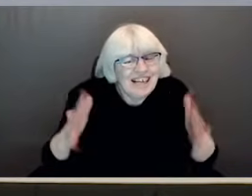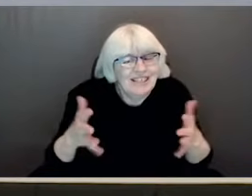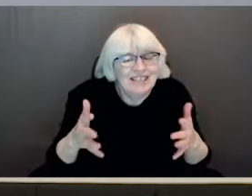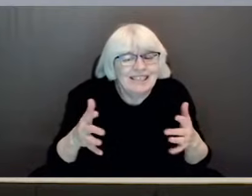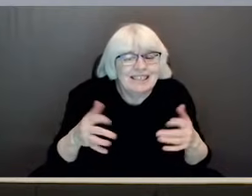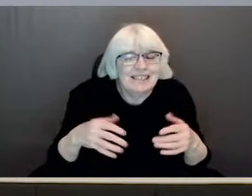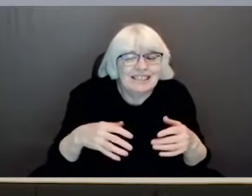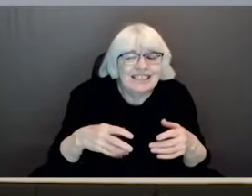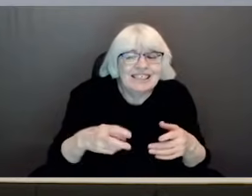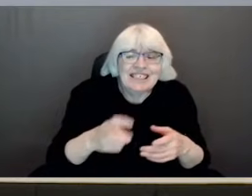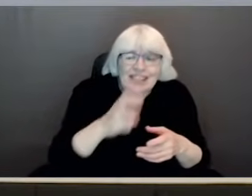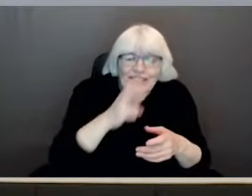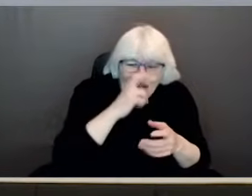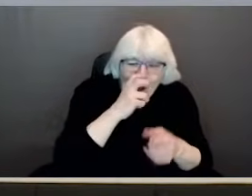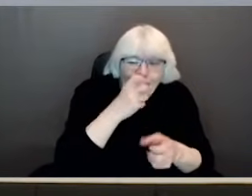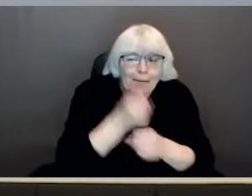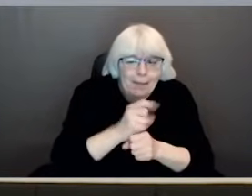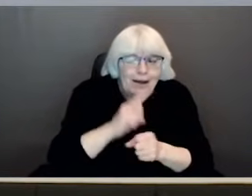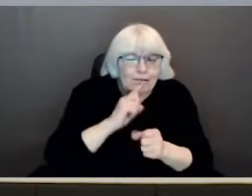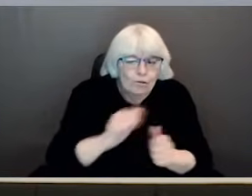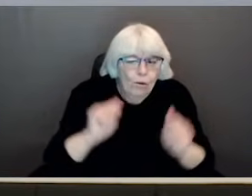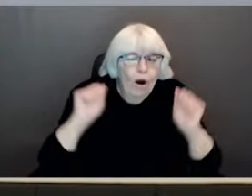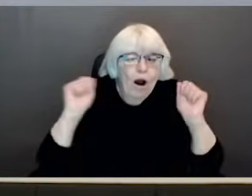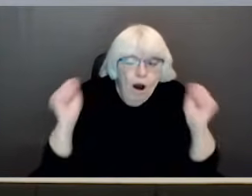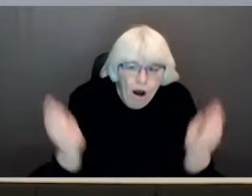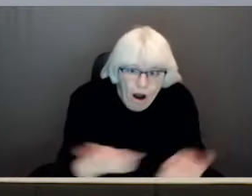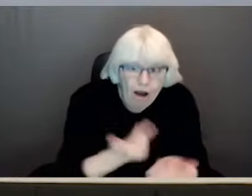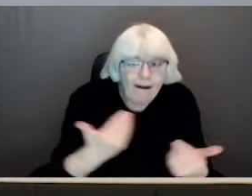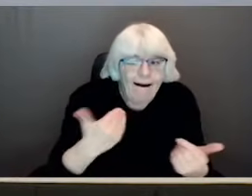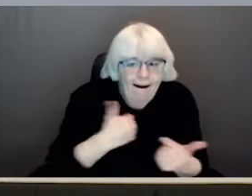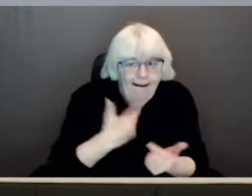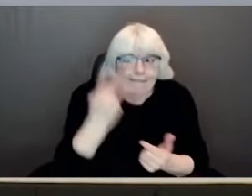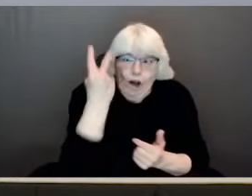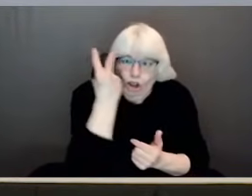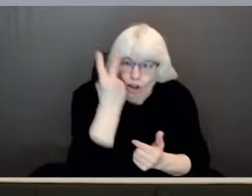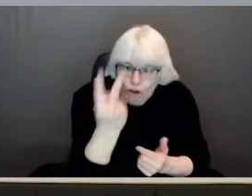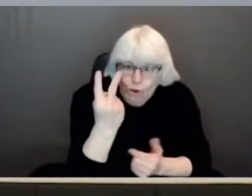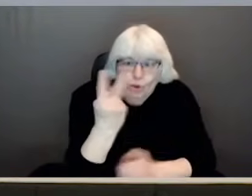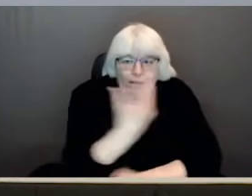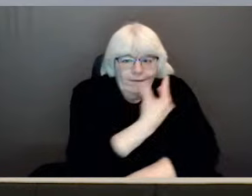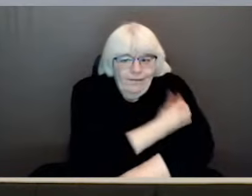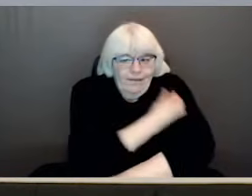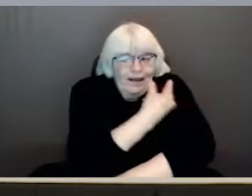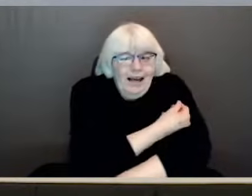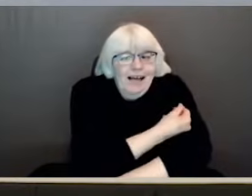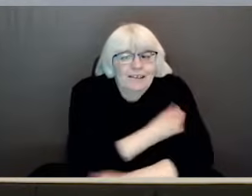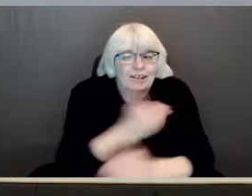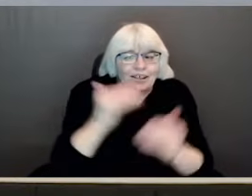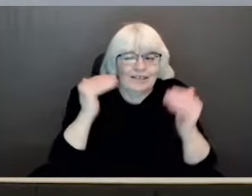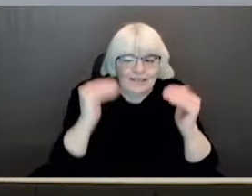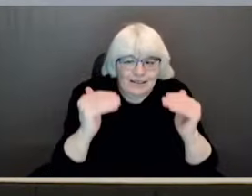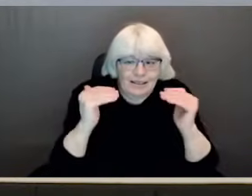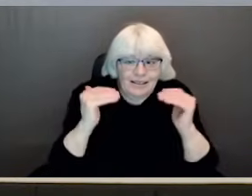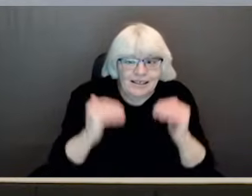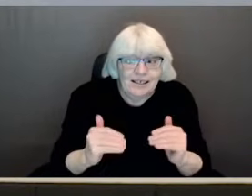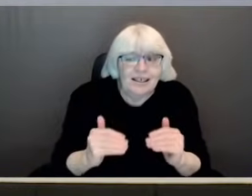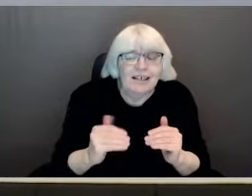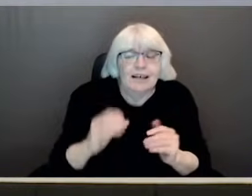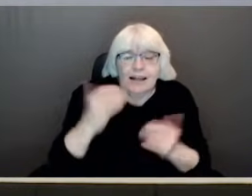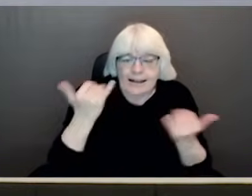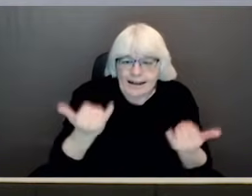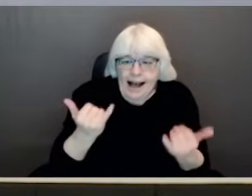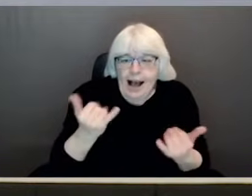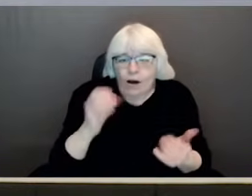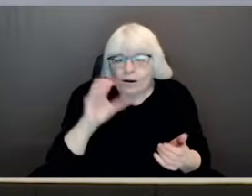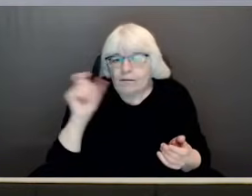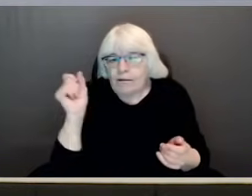Hi, Dr. Morrison. Jessica from CBC. That's okay. First question, you mentioned the importance of that follow-up testing, how sometimes